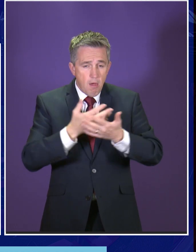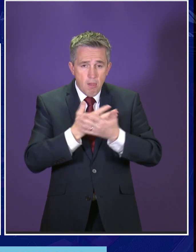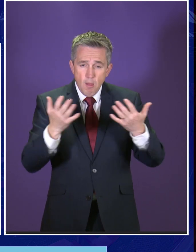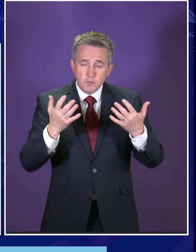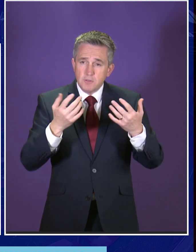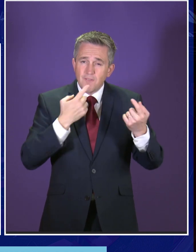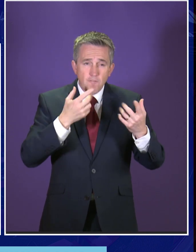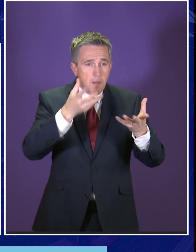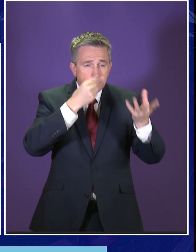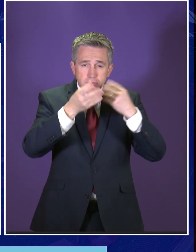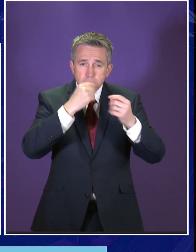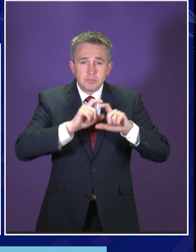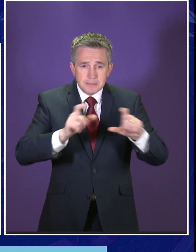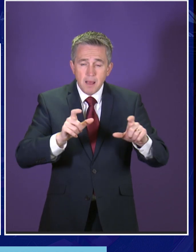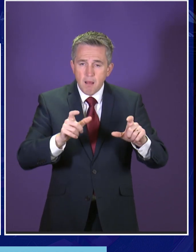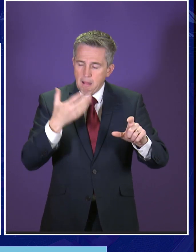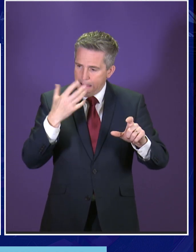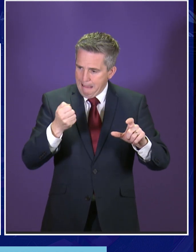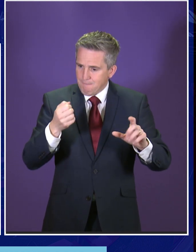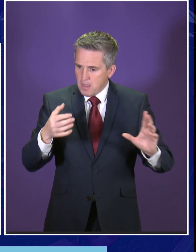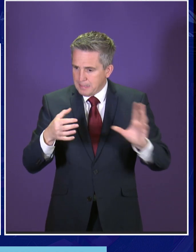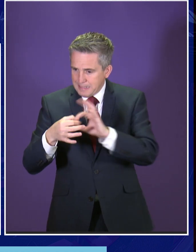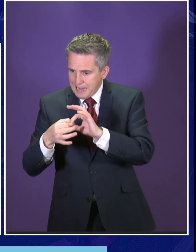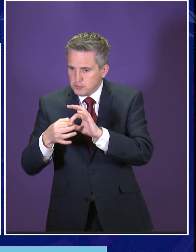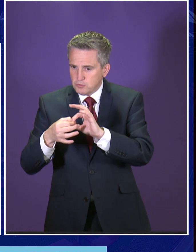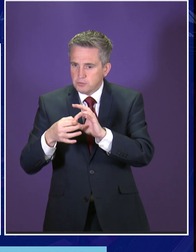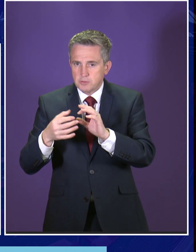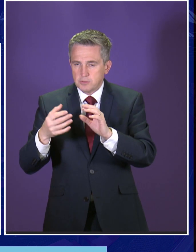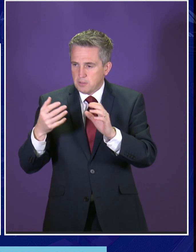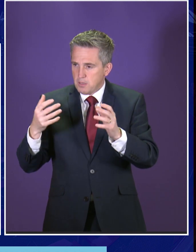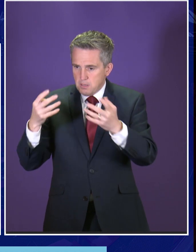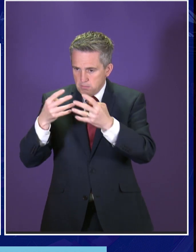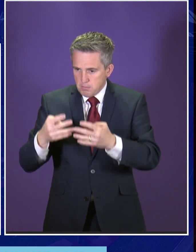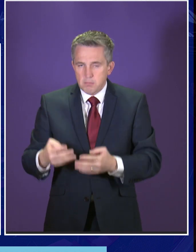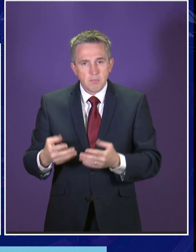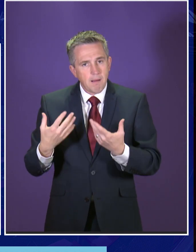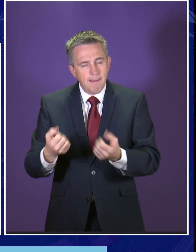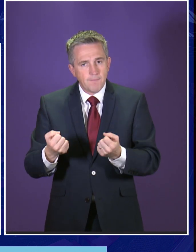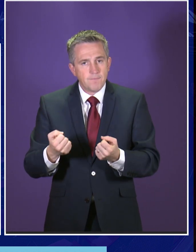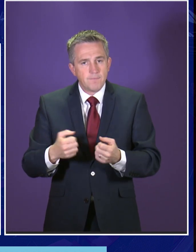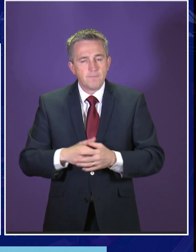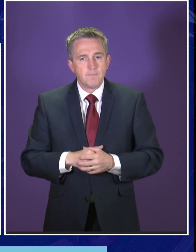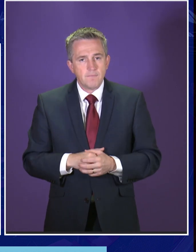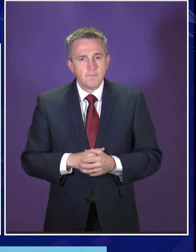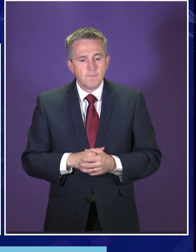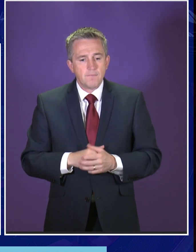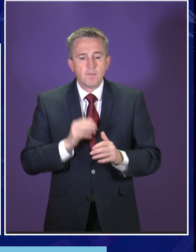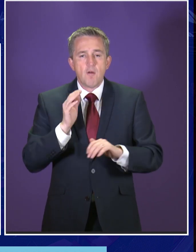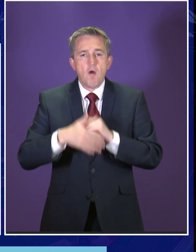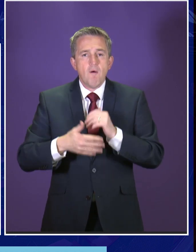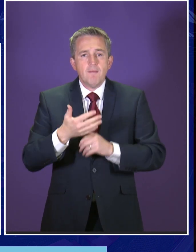socio-political philosophy, I see connections and continuity where others often see contradictions. There are